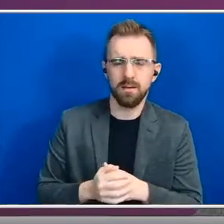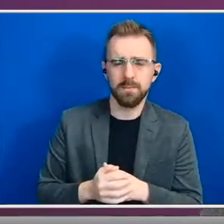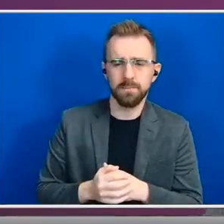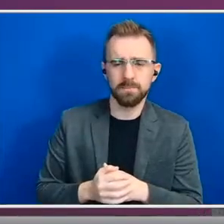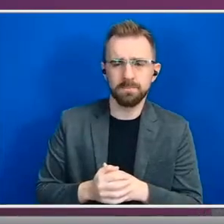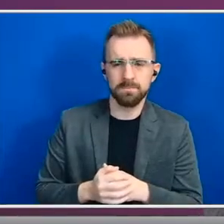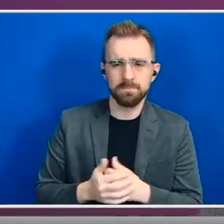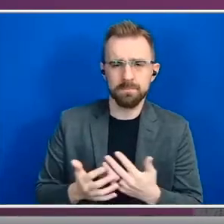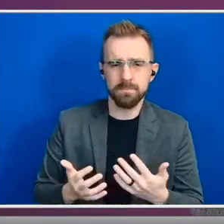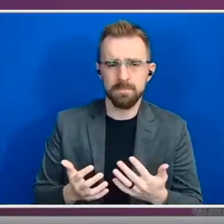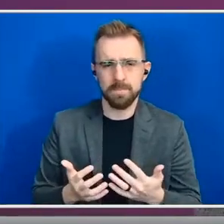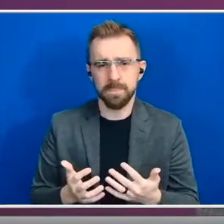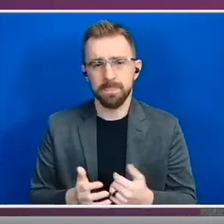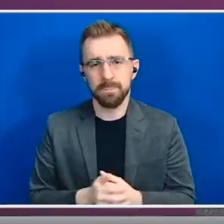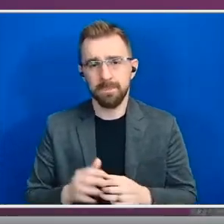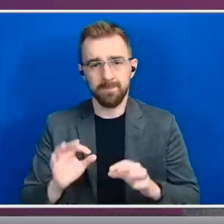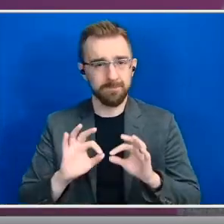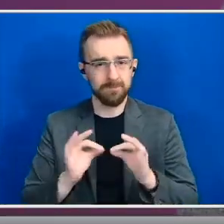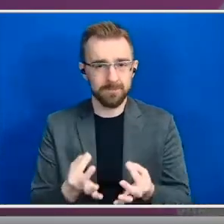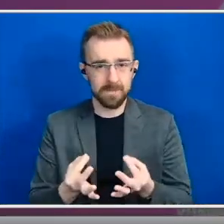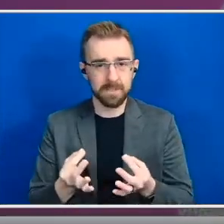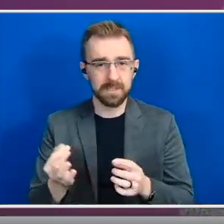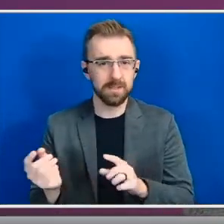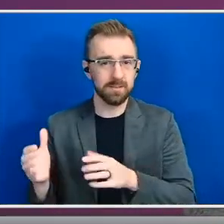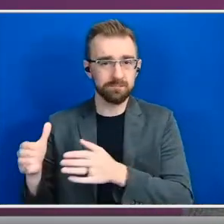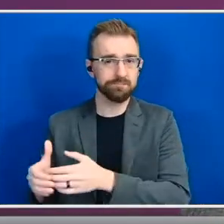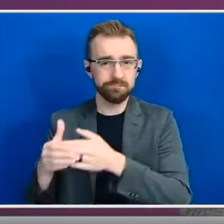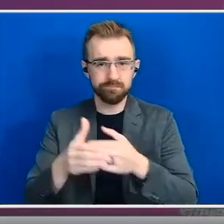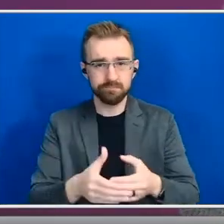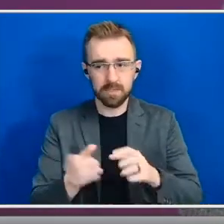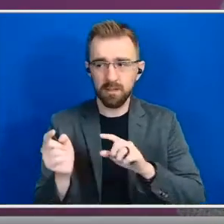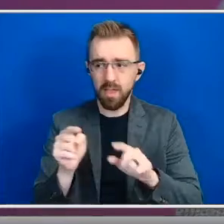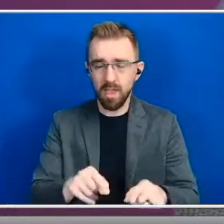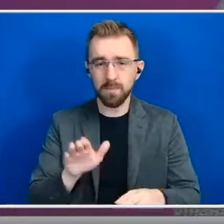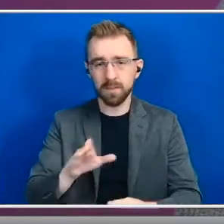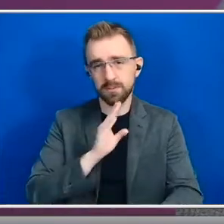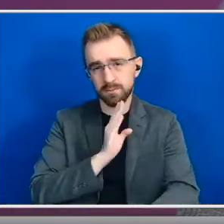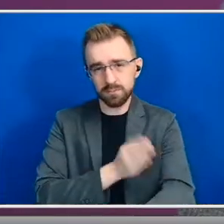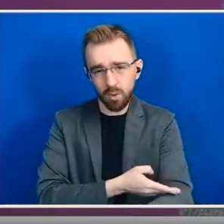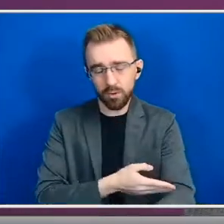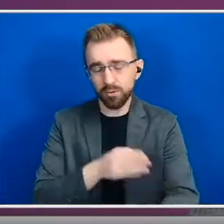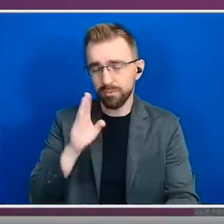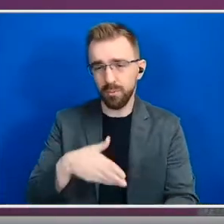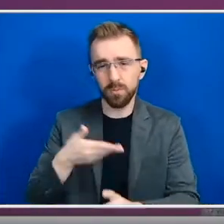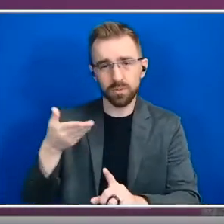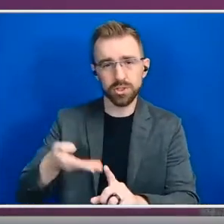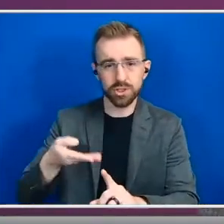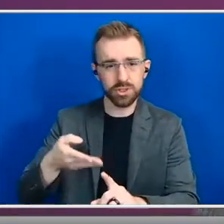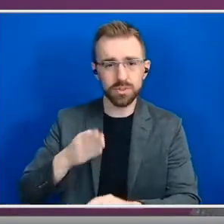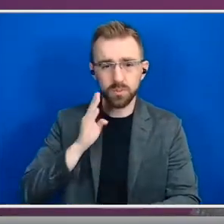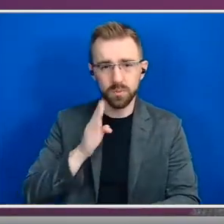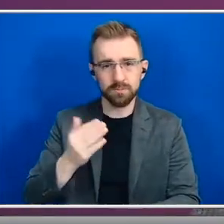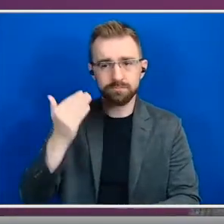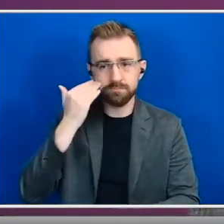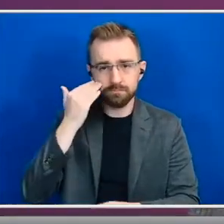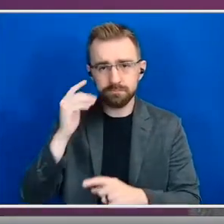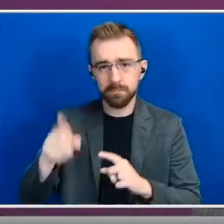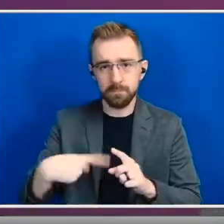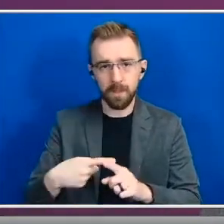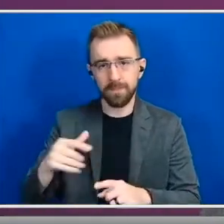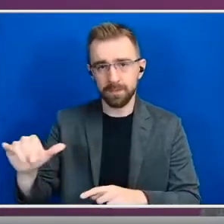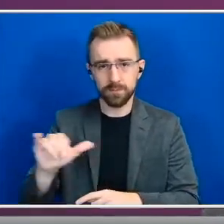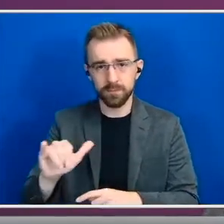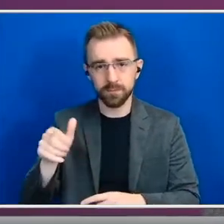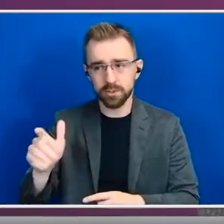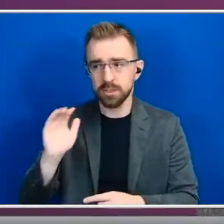and then family came, you know. His daughter, you know, she would know about this too. She seemed comfortable.